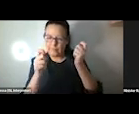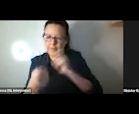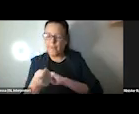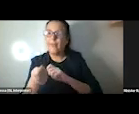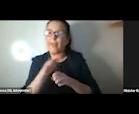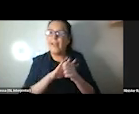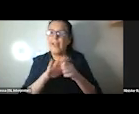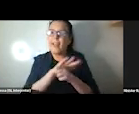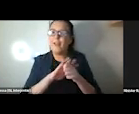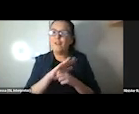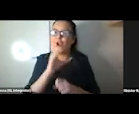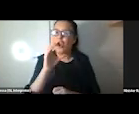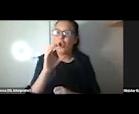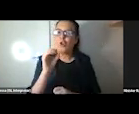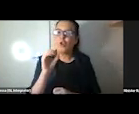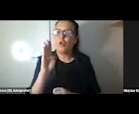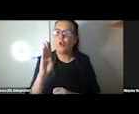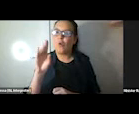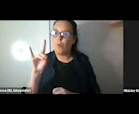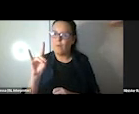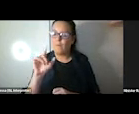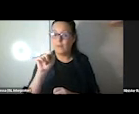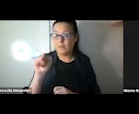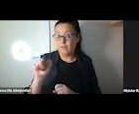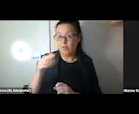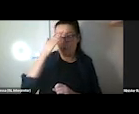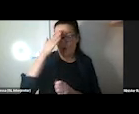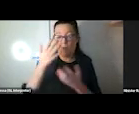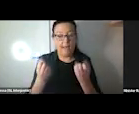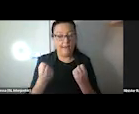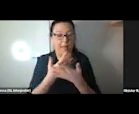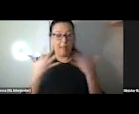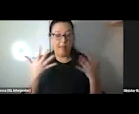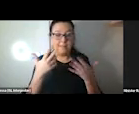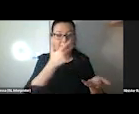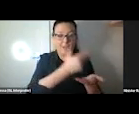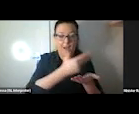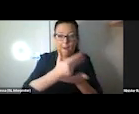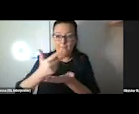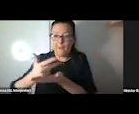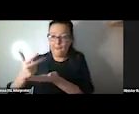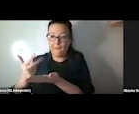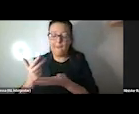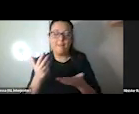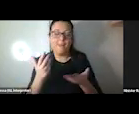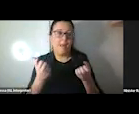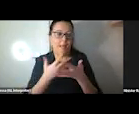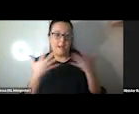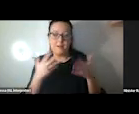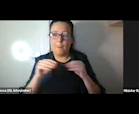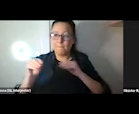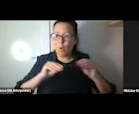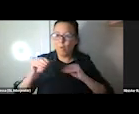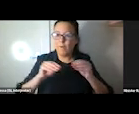of you who are familiar with Cove will know that it's very heavily trafficked with lots of car parking and movement in the centre of the town, and it